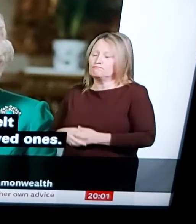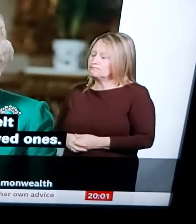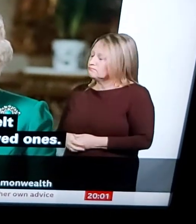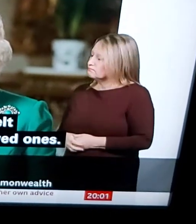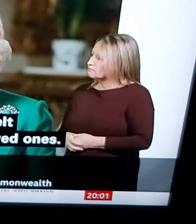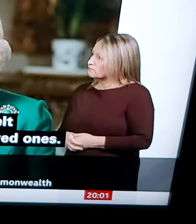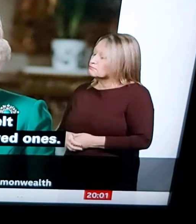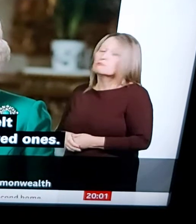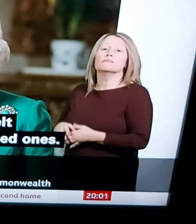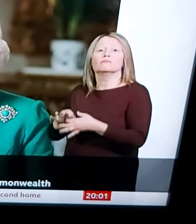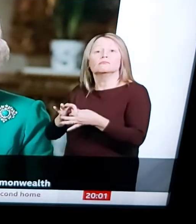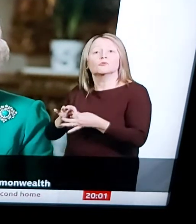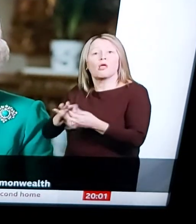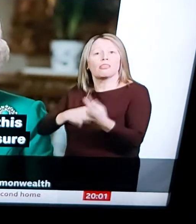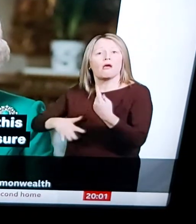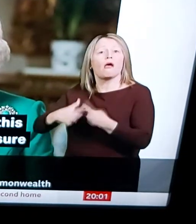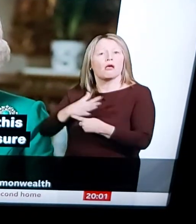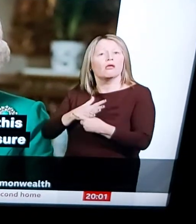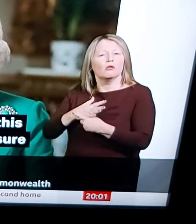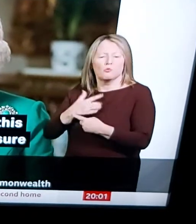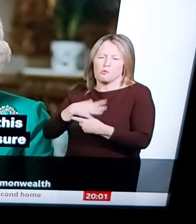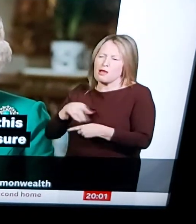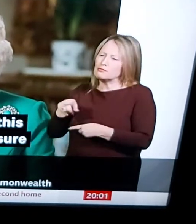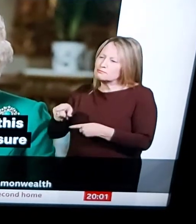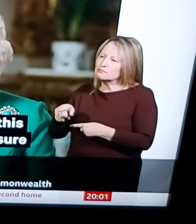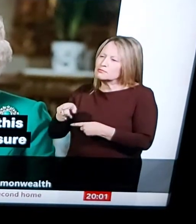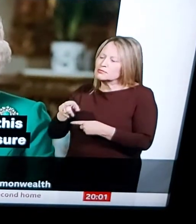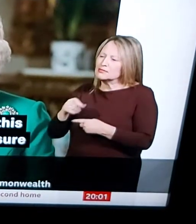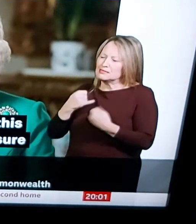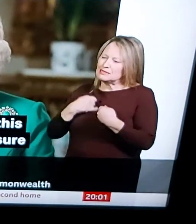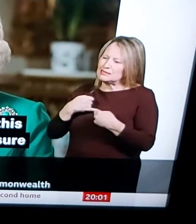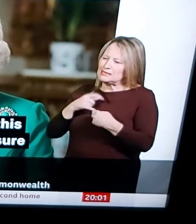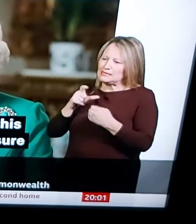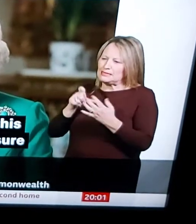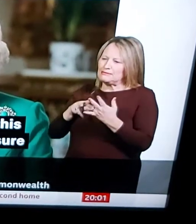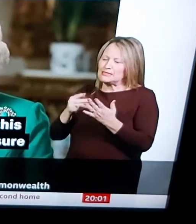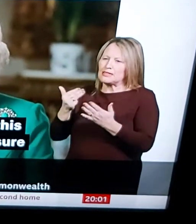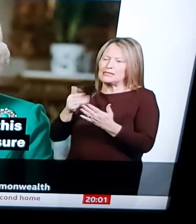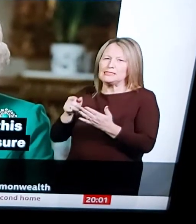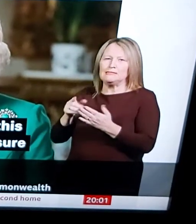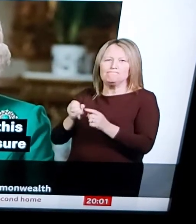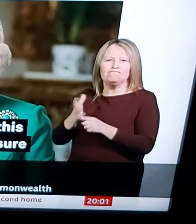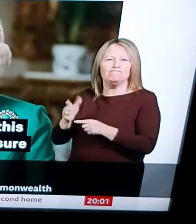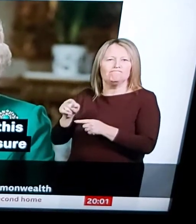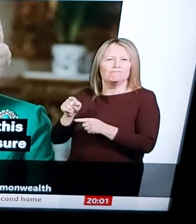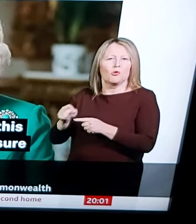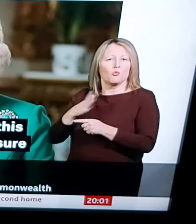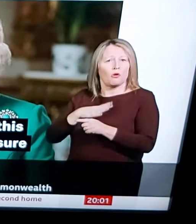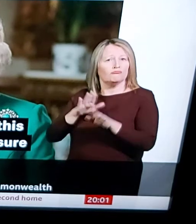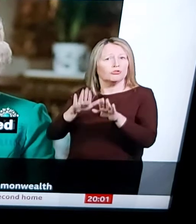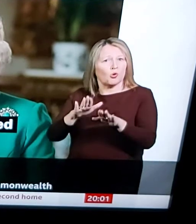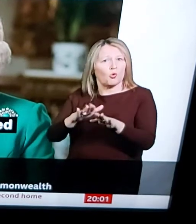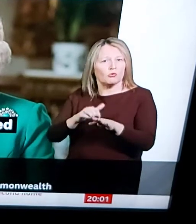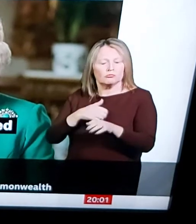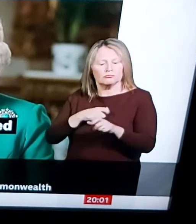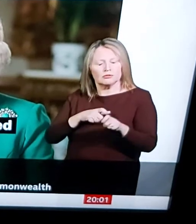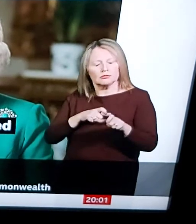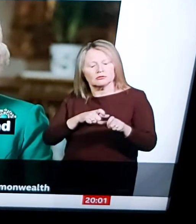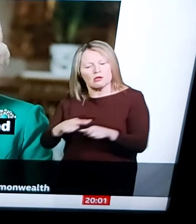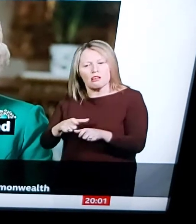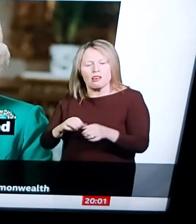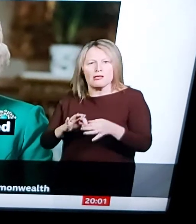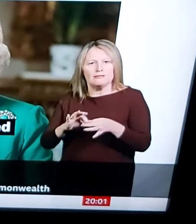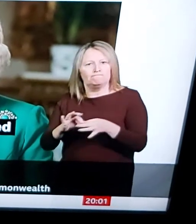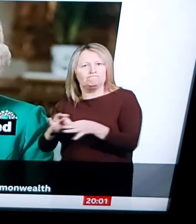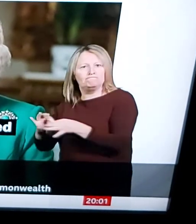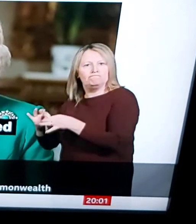Together we are tackling this disease, and I want to reassure you that if we remain united and resolute, then